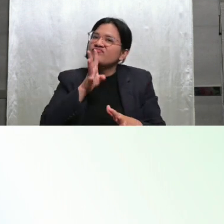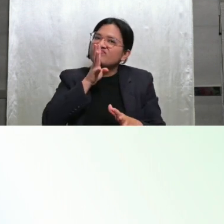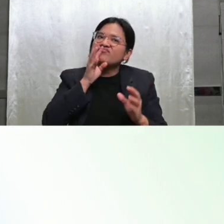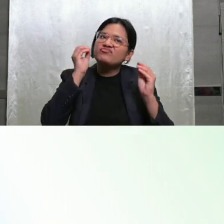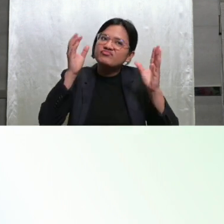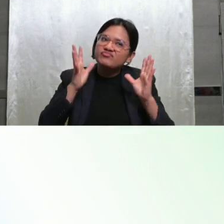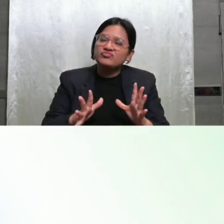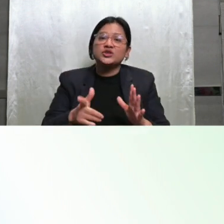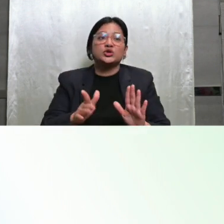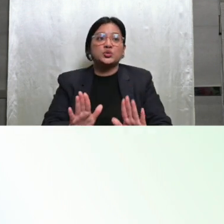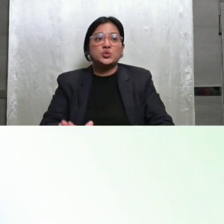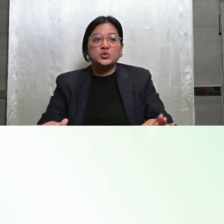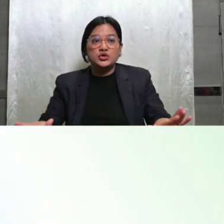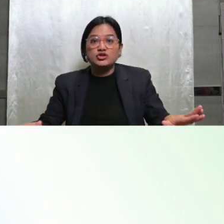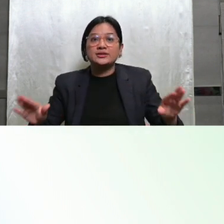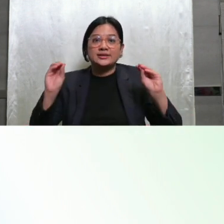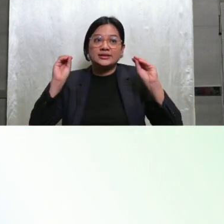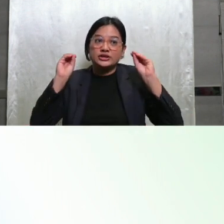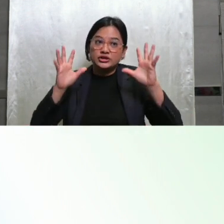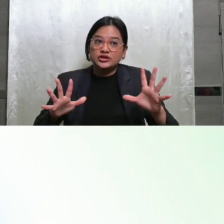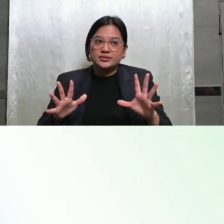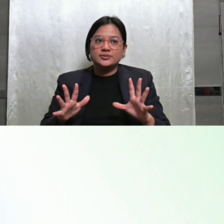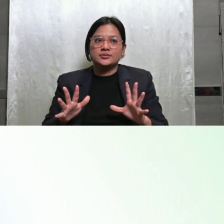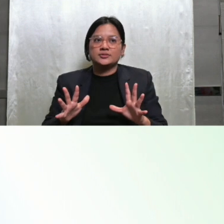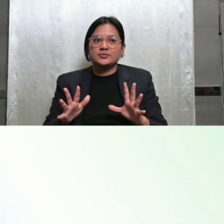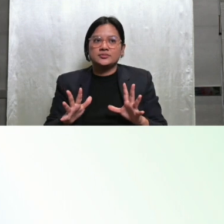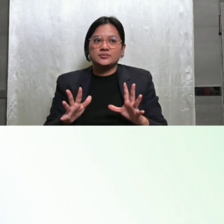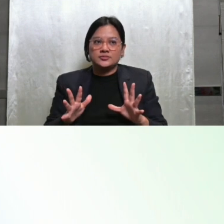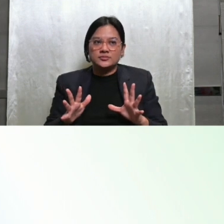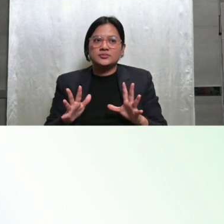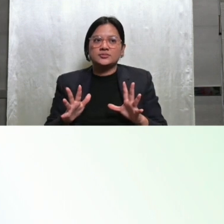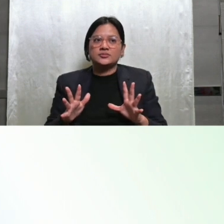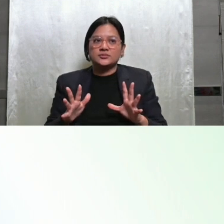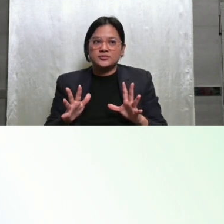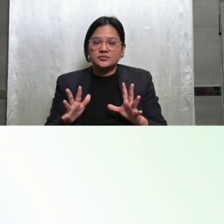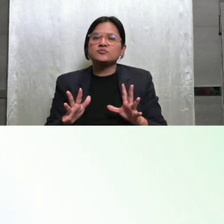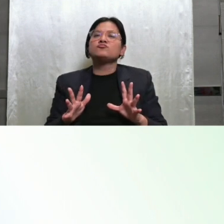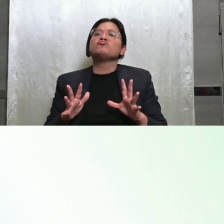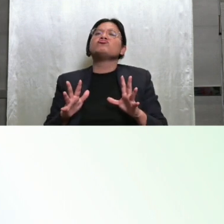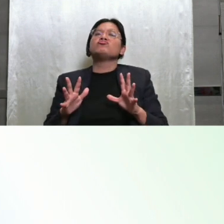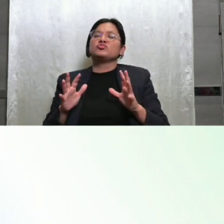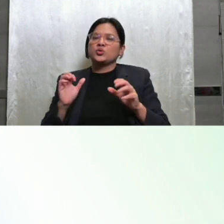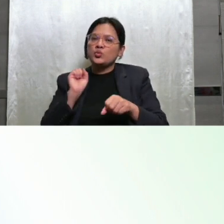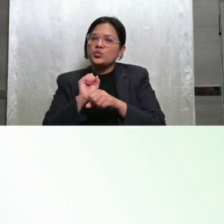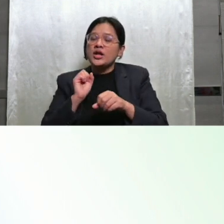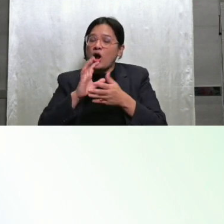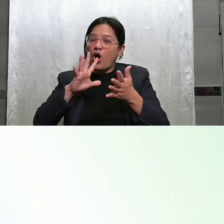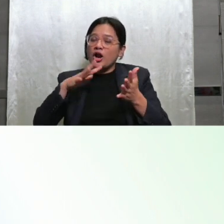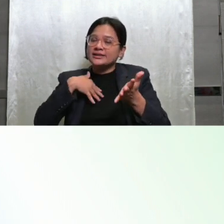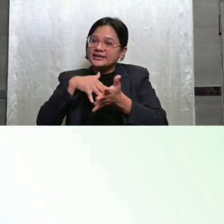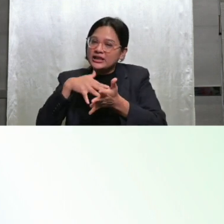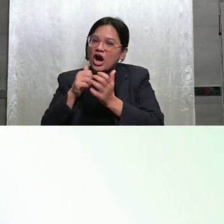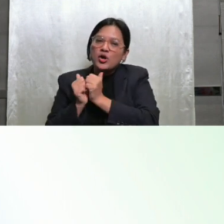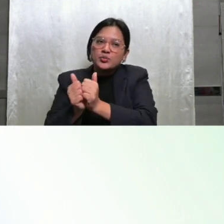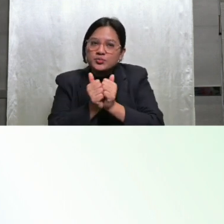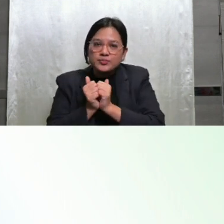system. So inclusivity comes in when you actually facilitate your teacher to